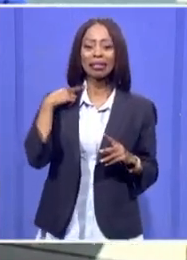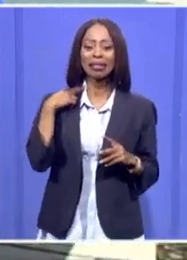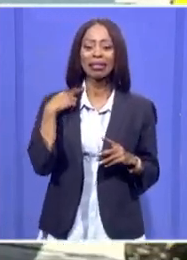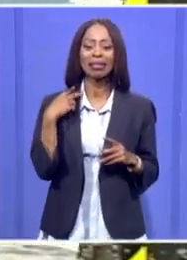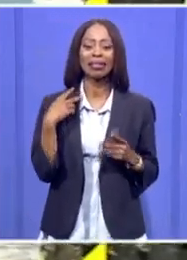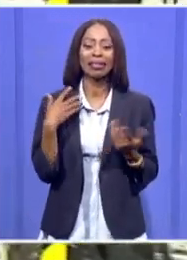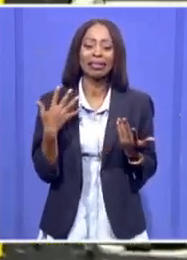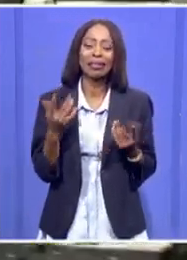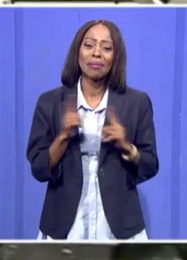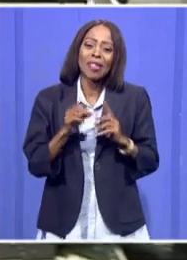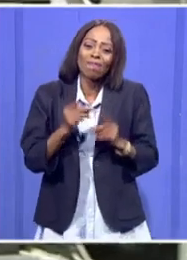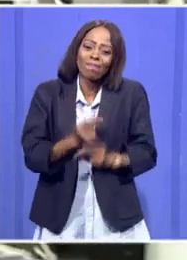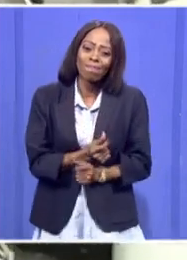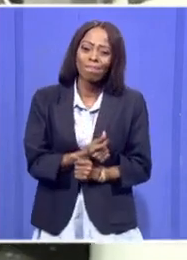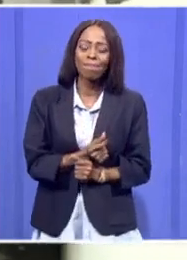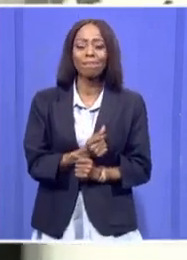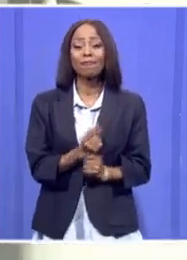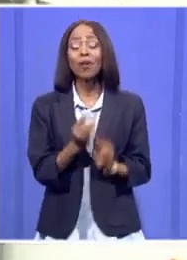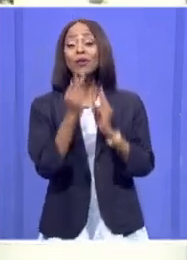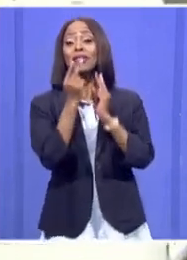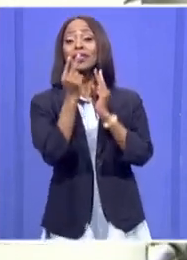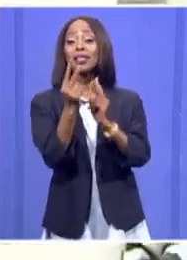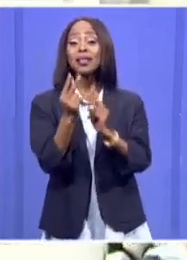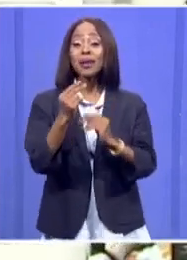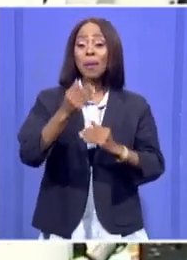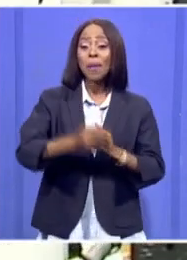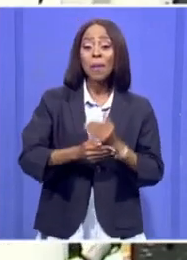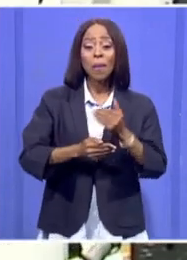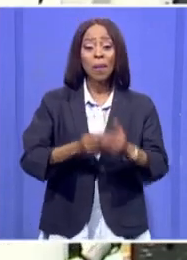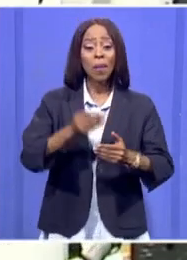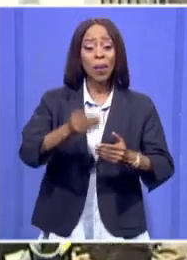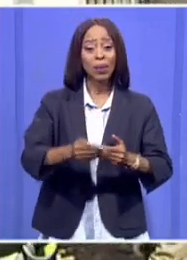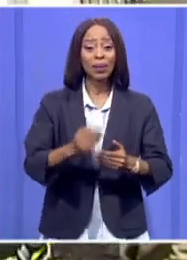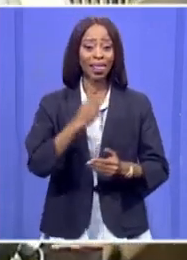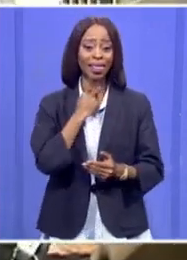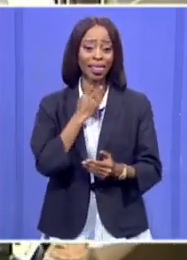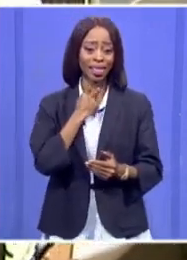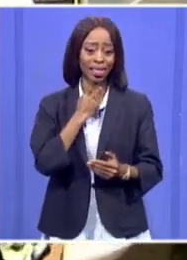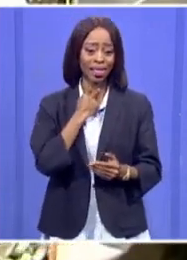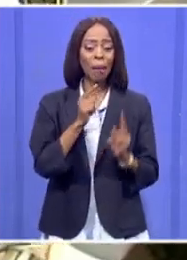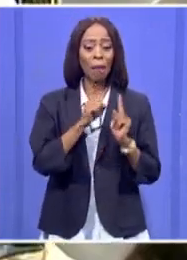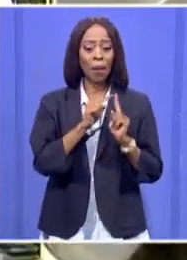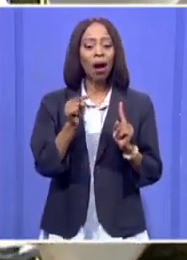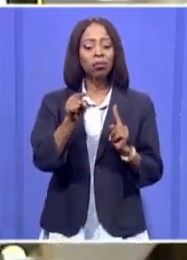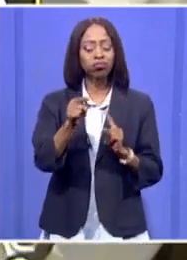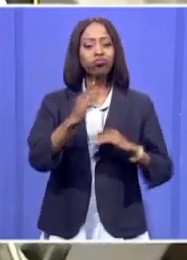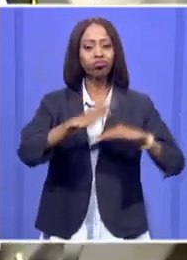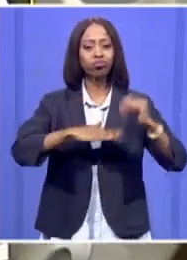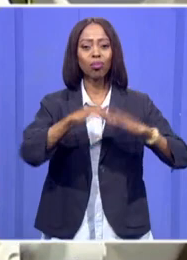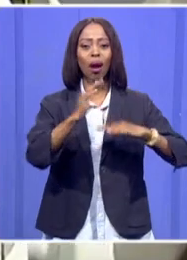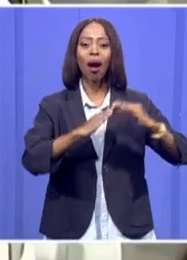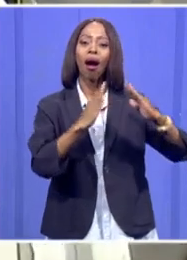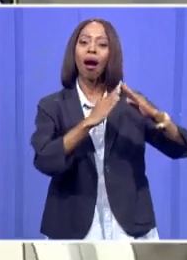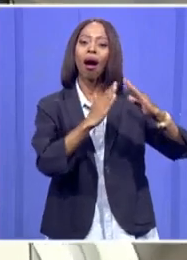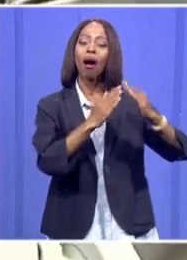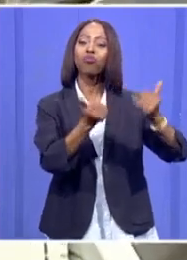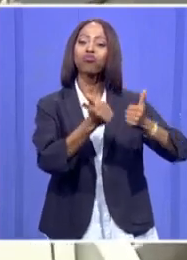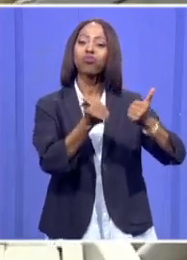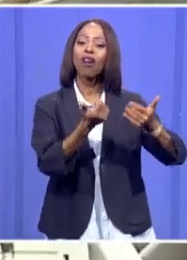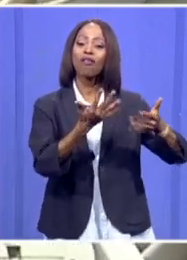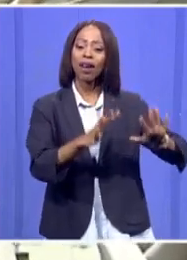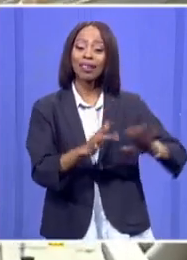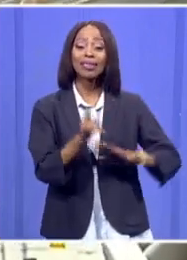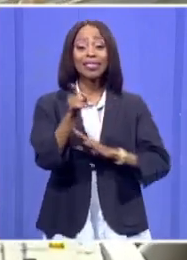the actual process. But here's a product behind a built-up house that's been built by